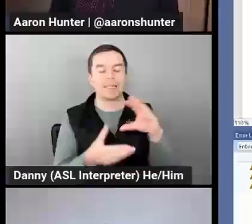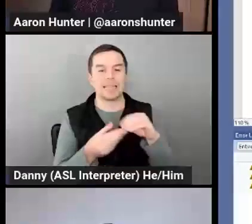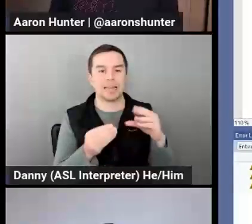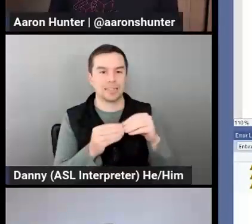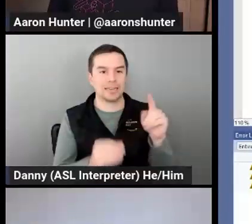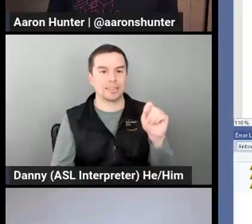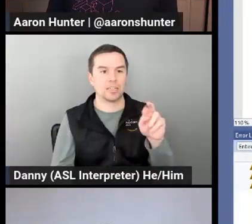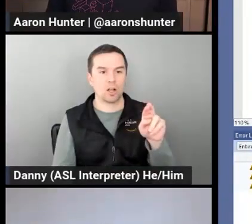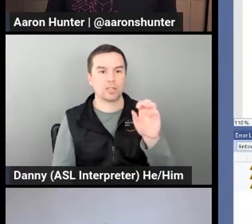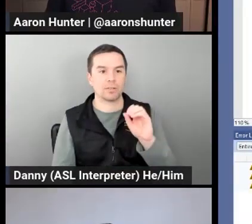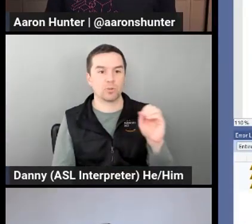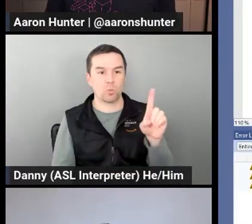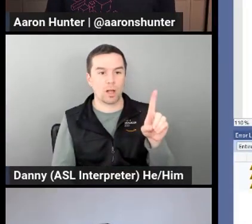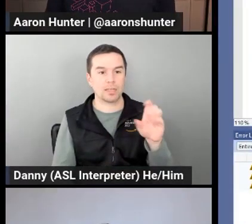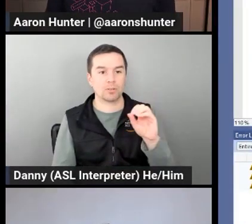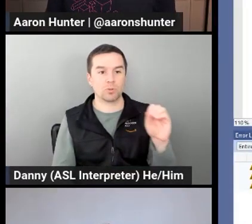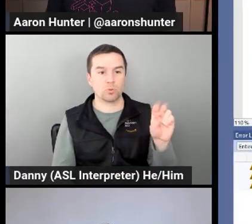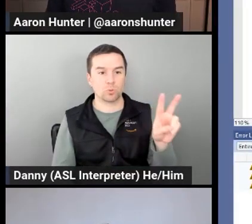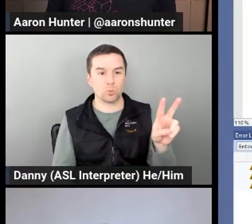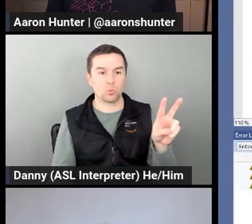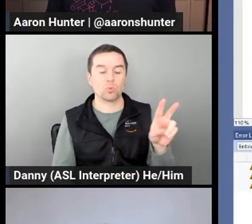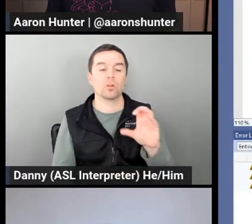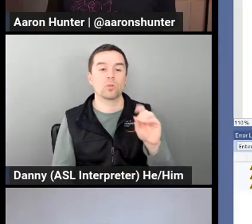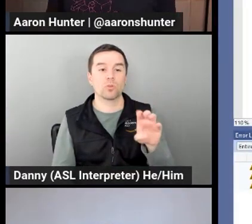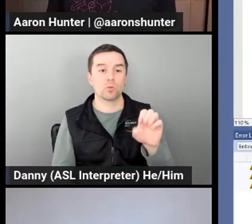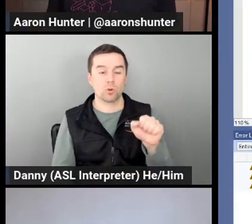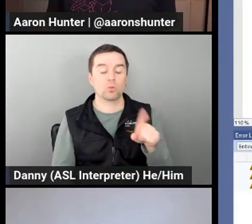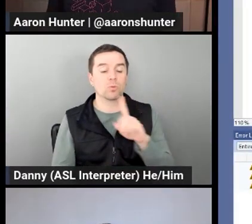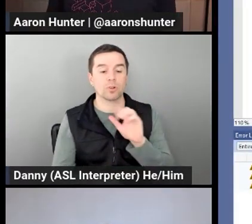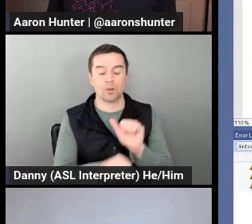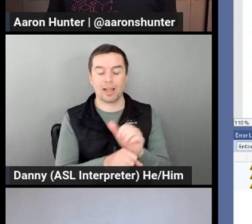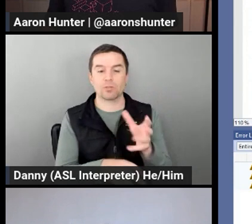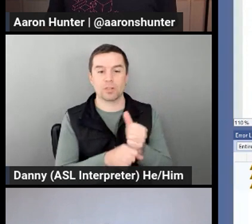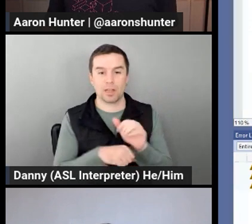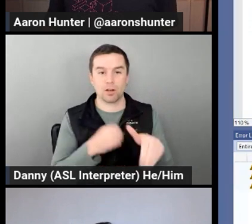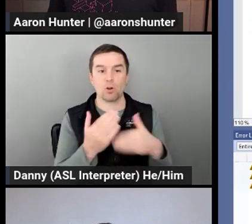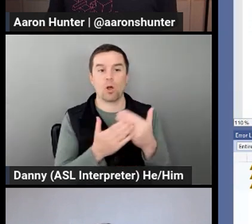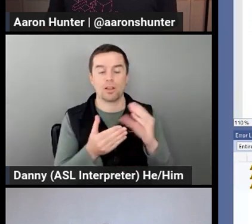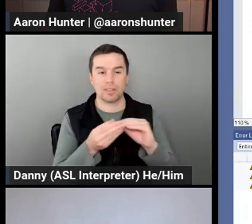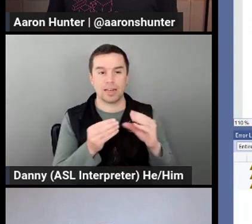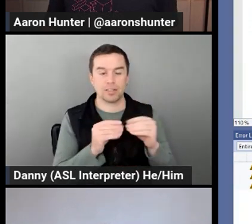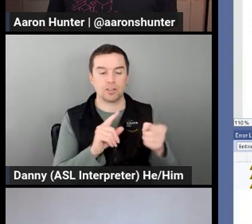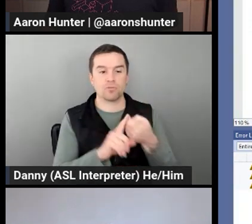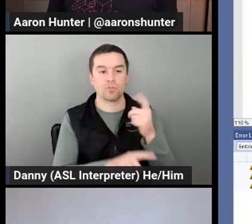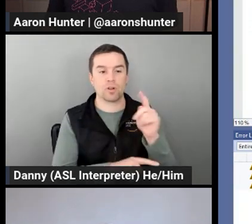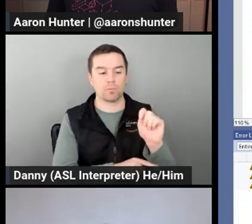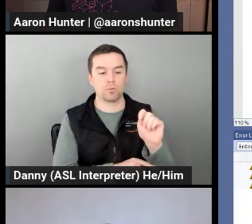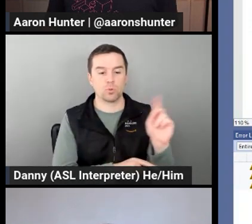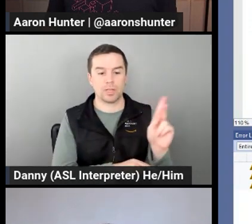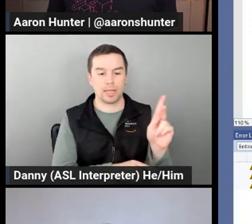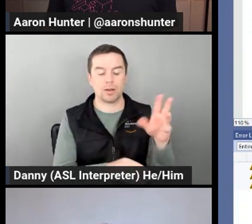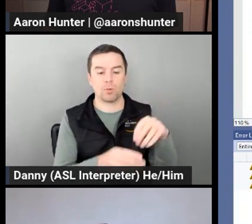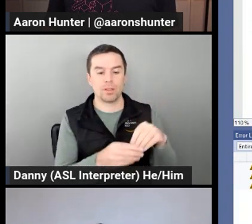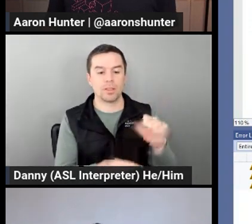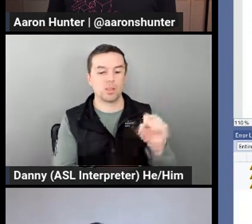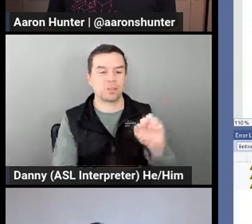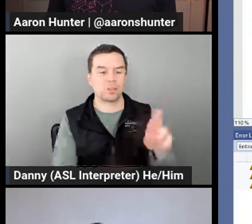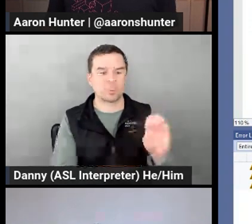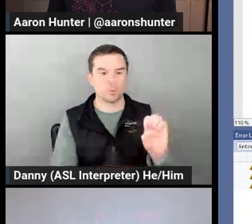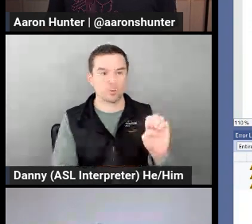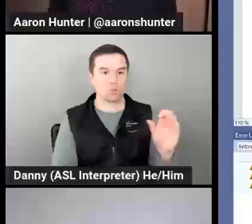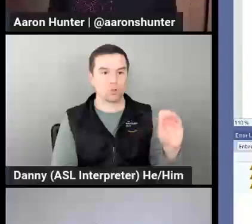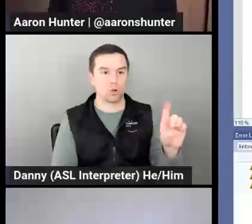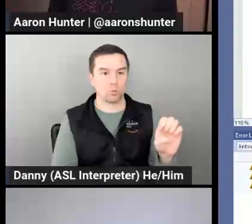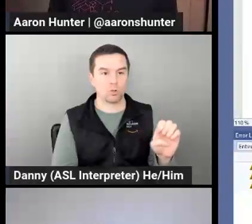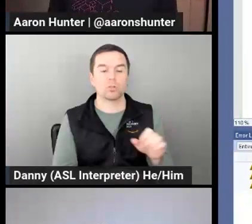TR001, 002 are the error codes where you're actually getting all the annotations from Toolkit in the code, in the source code and the files. Okay. So you'll